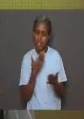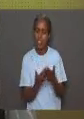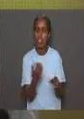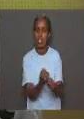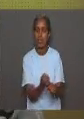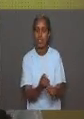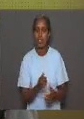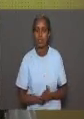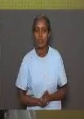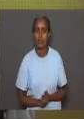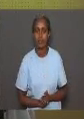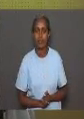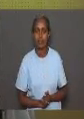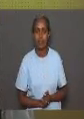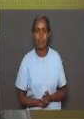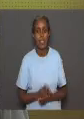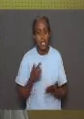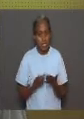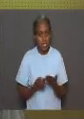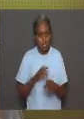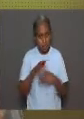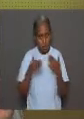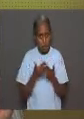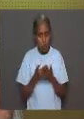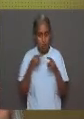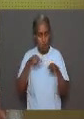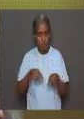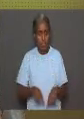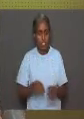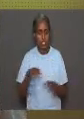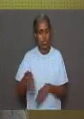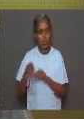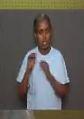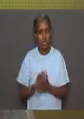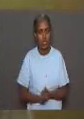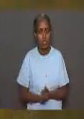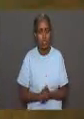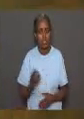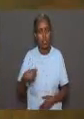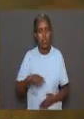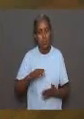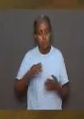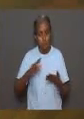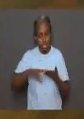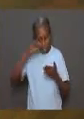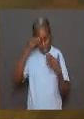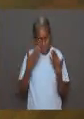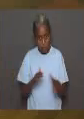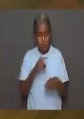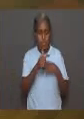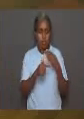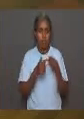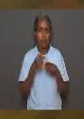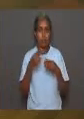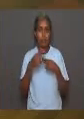students? Great work. That is all for today, students. We have learned about